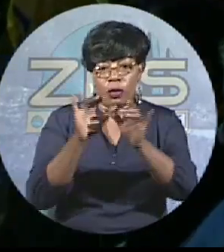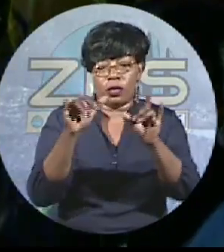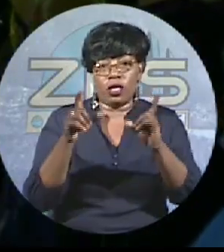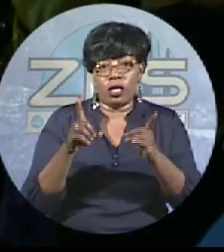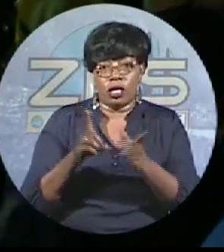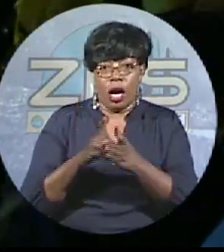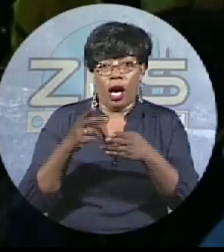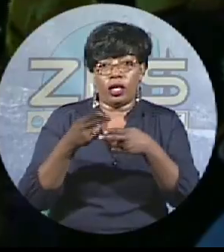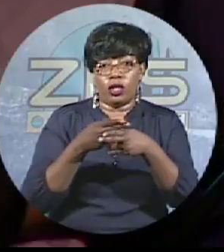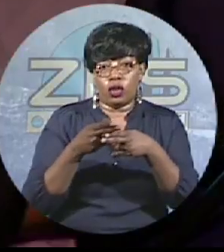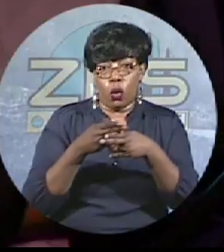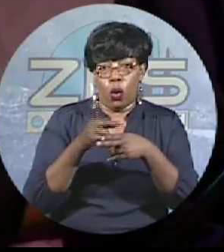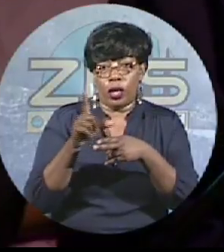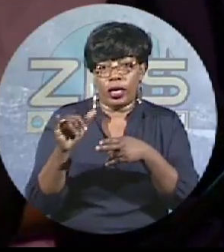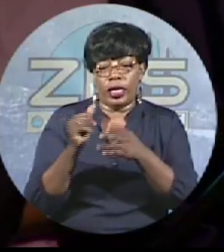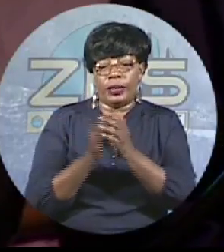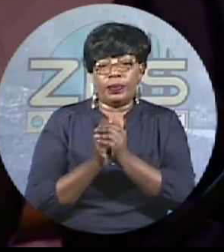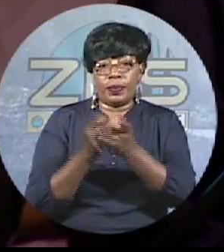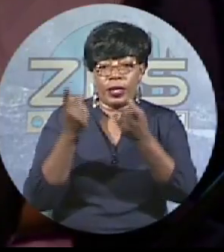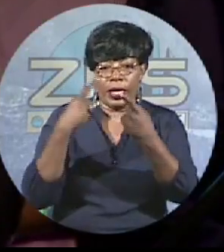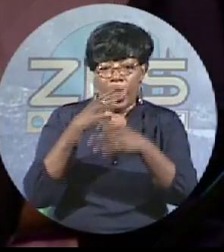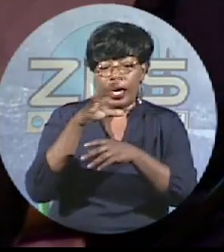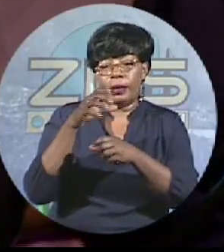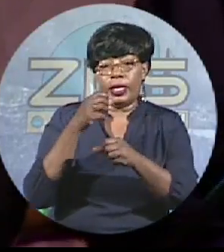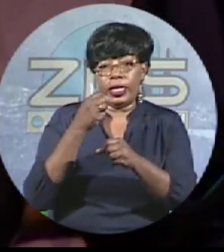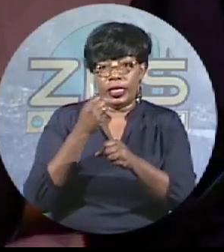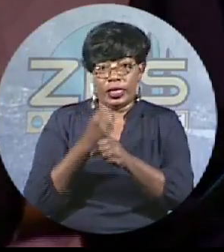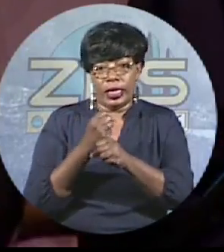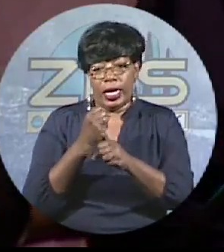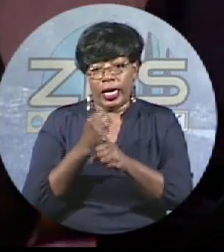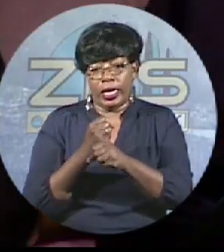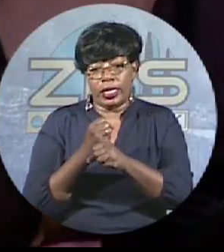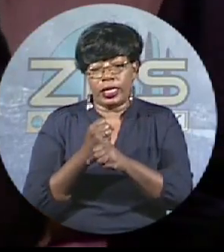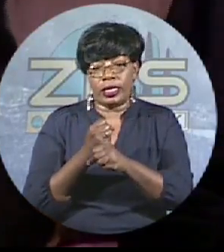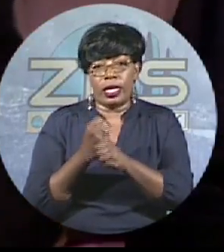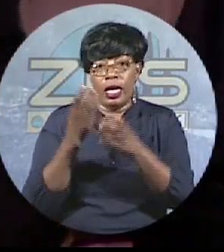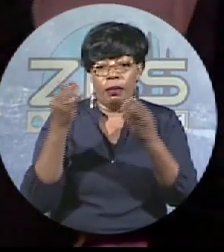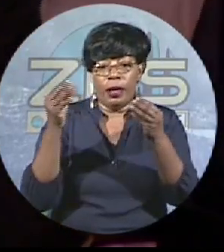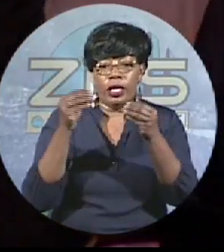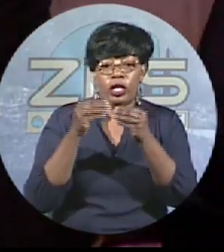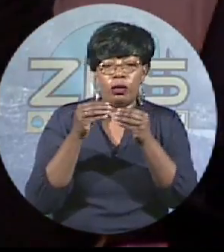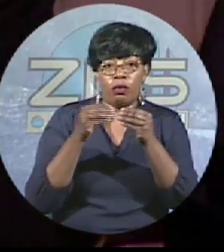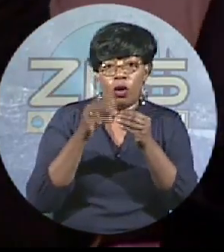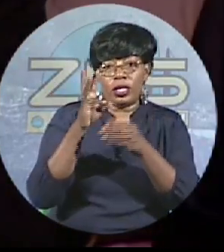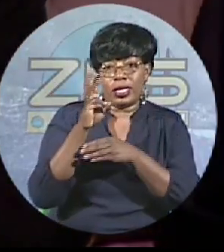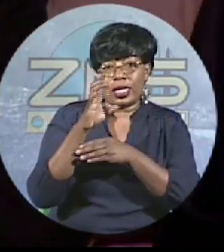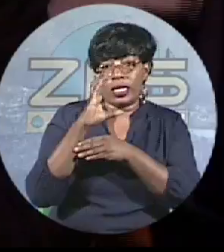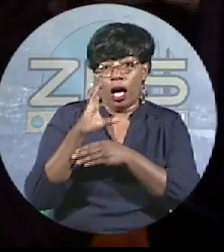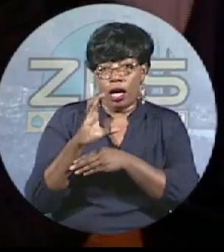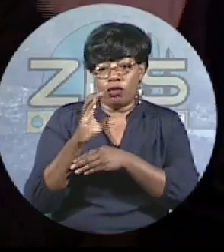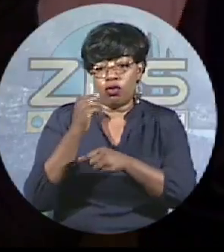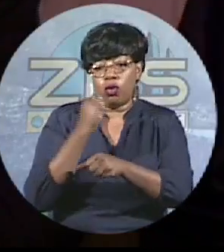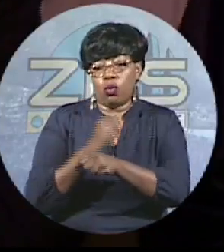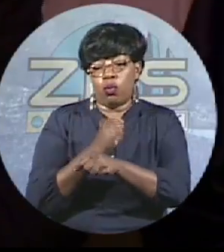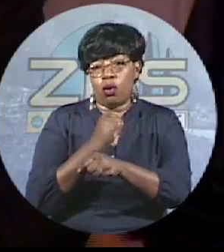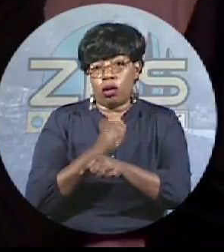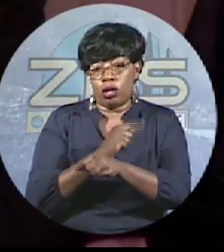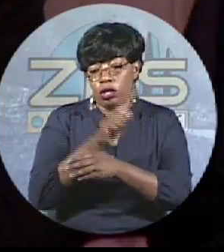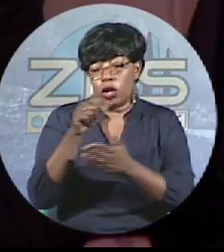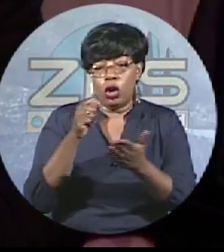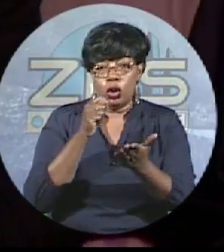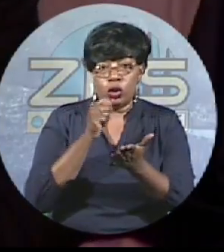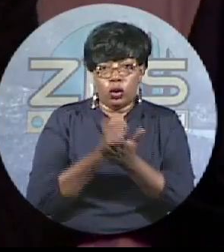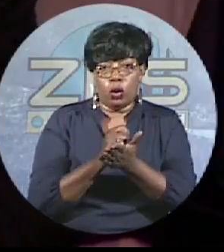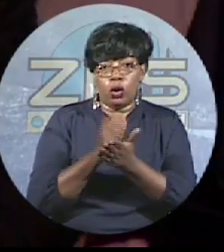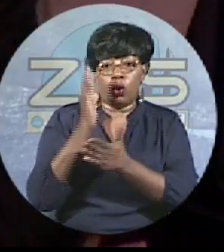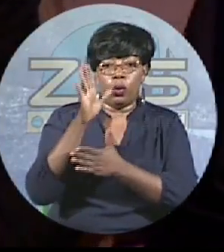in short order. "In the coming years, hundreds more, 600 workers in total,